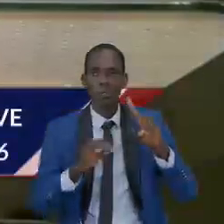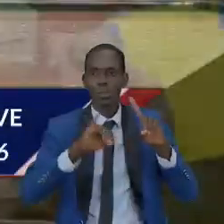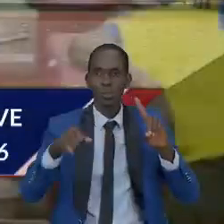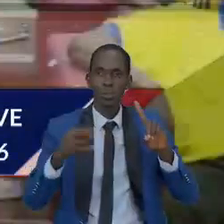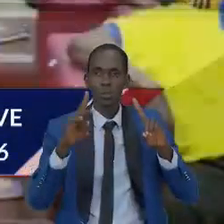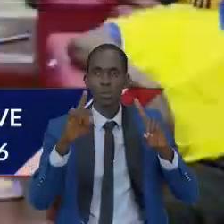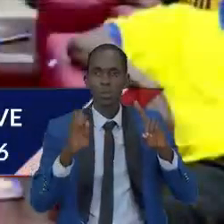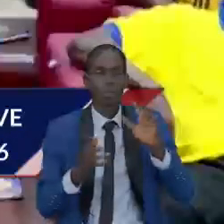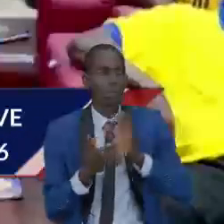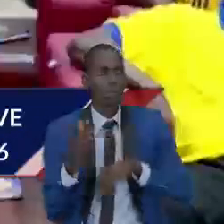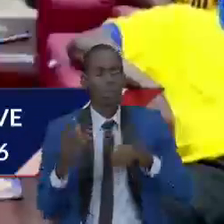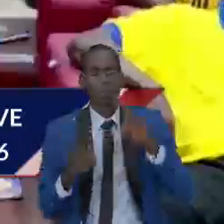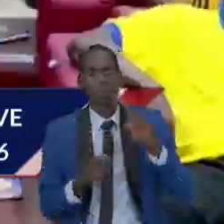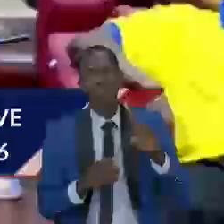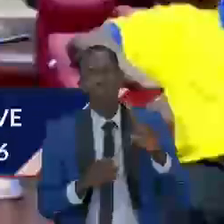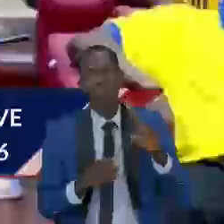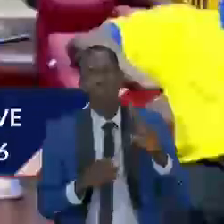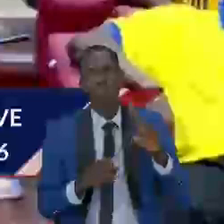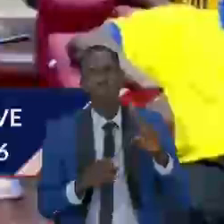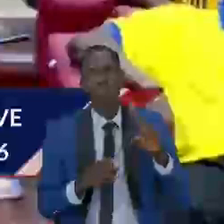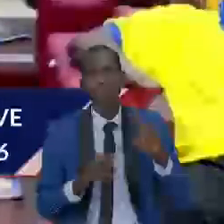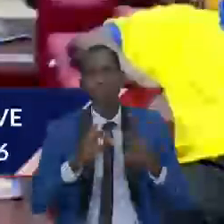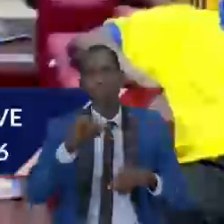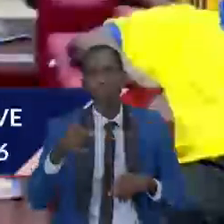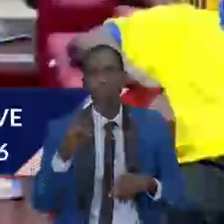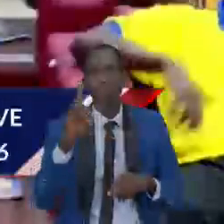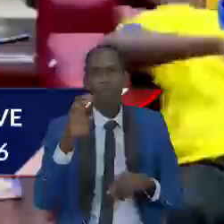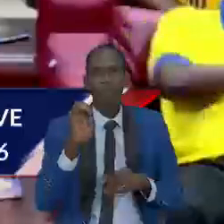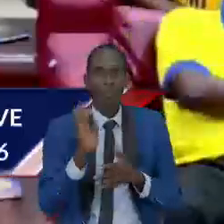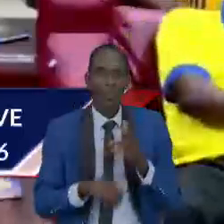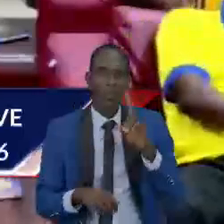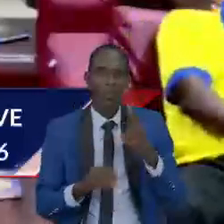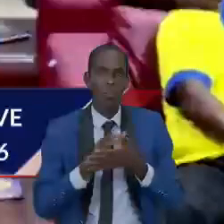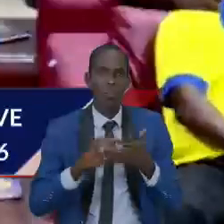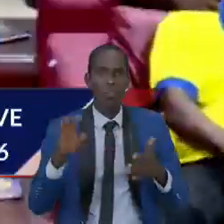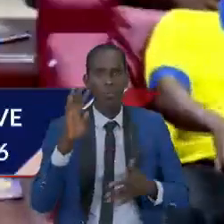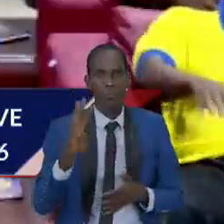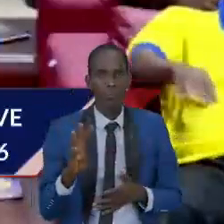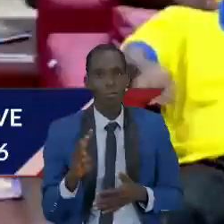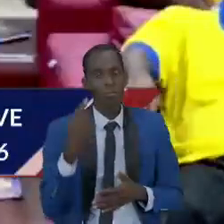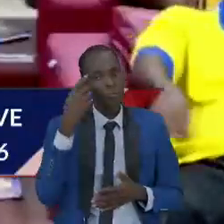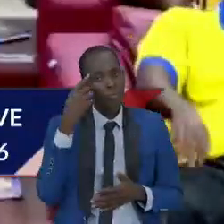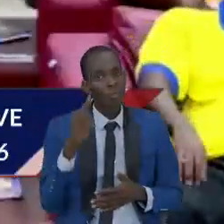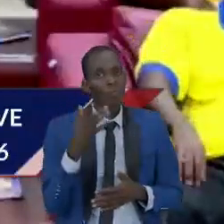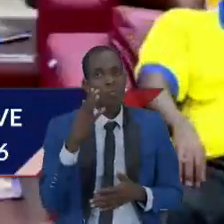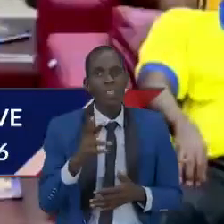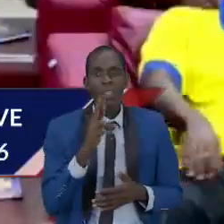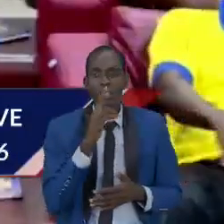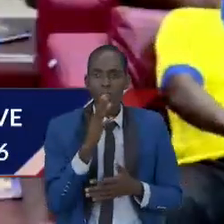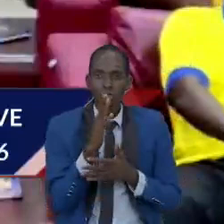4. Jude 1 verse 4. For there are certain